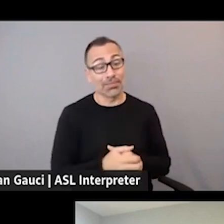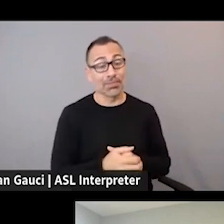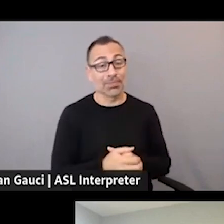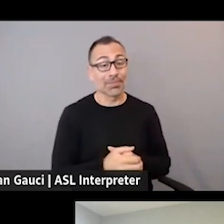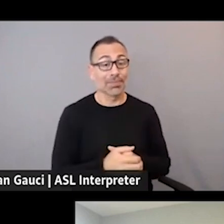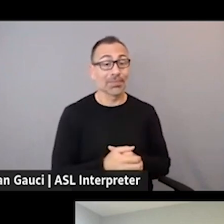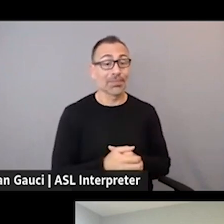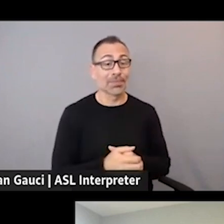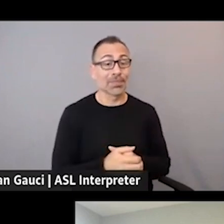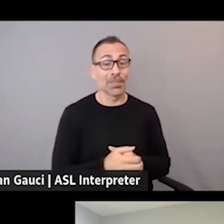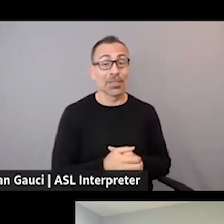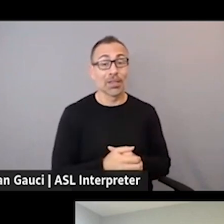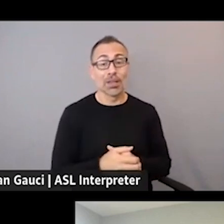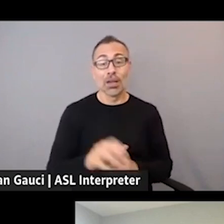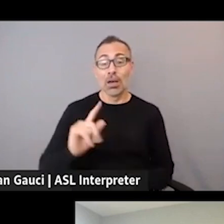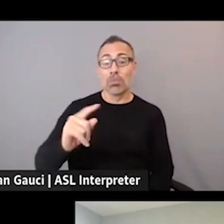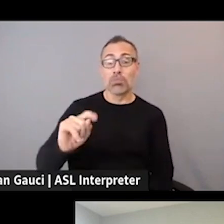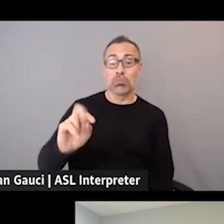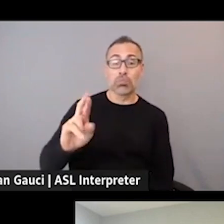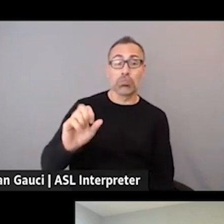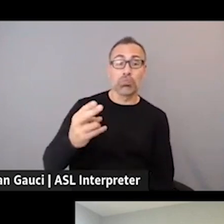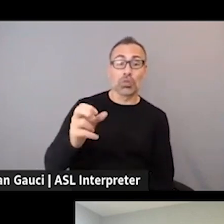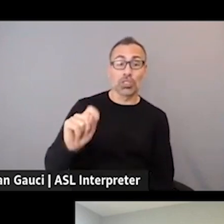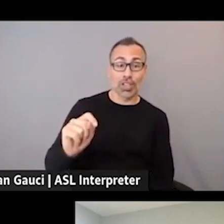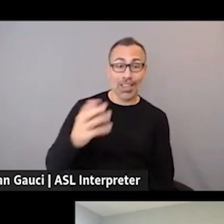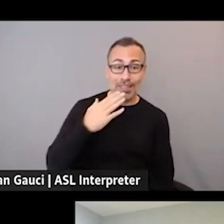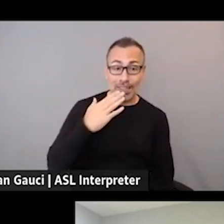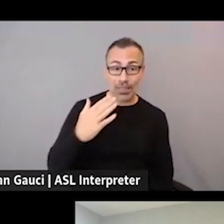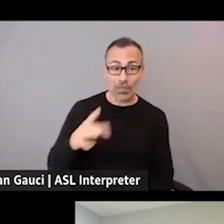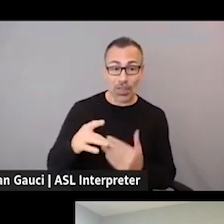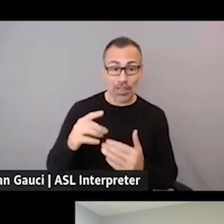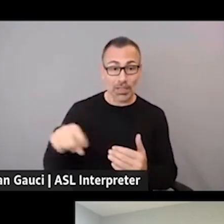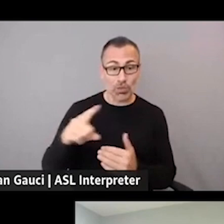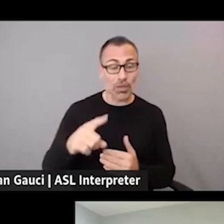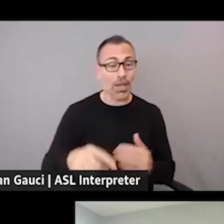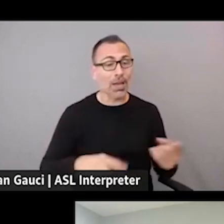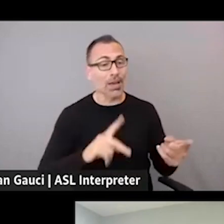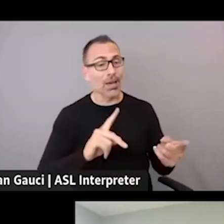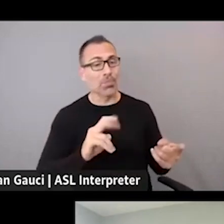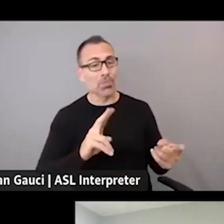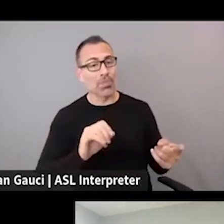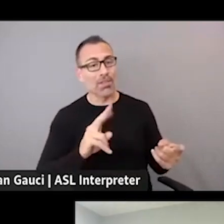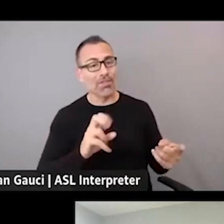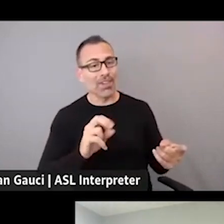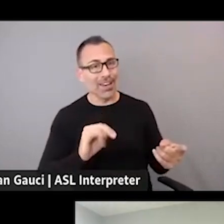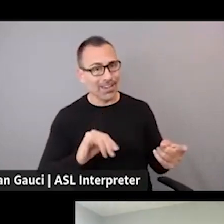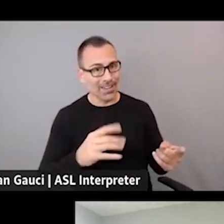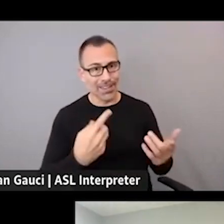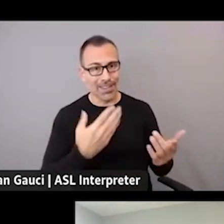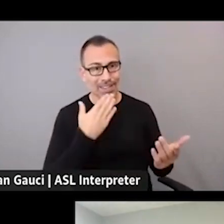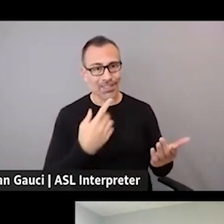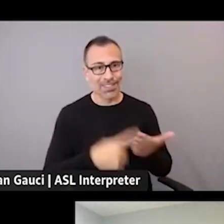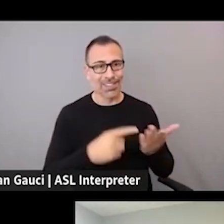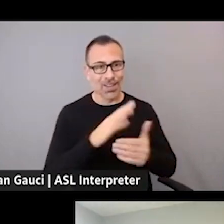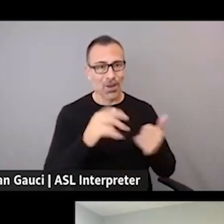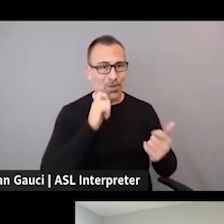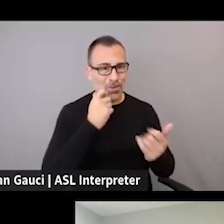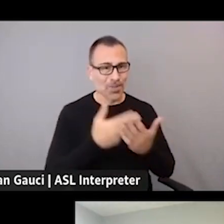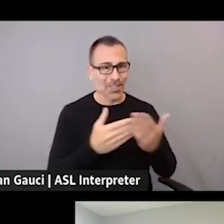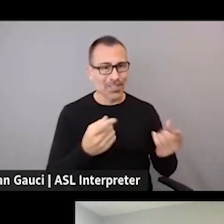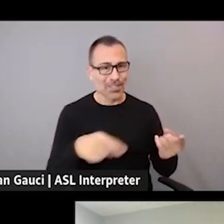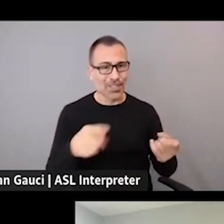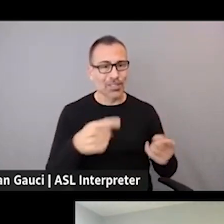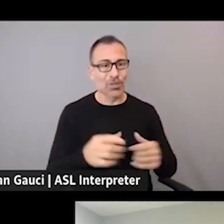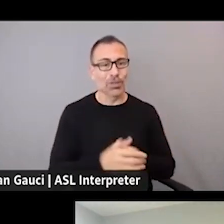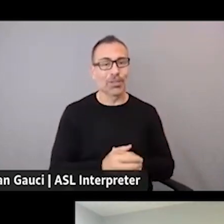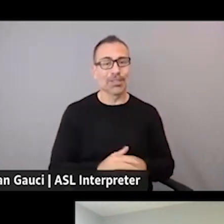thank you for walking us through that. And Pavni, thank you for taking us through all the cool stuff that y'all have been doing. And